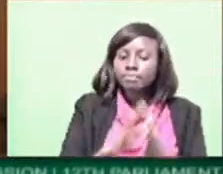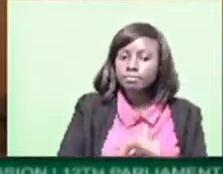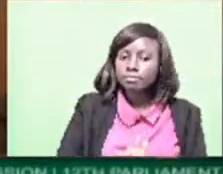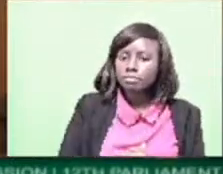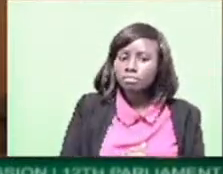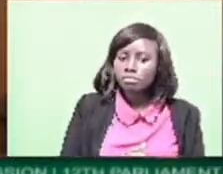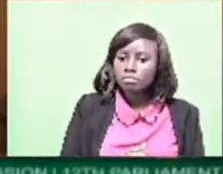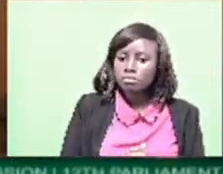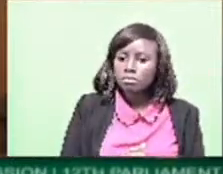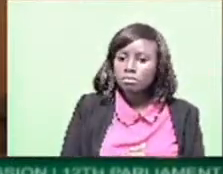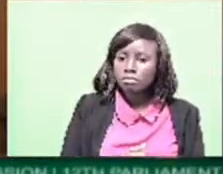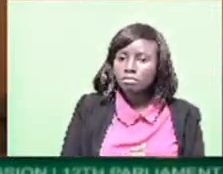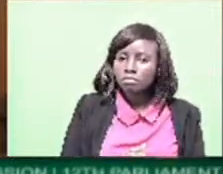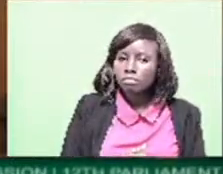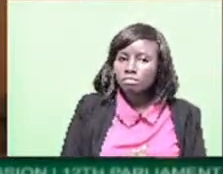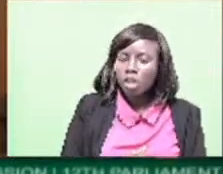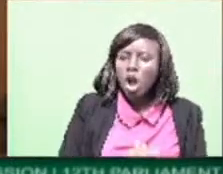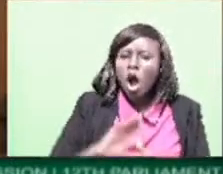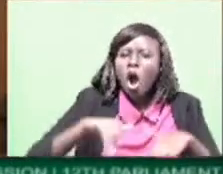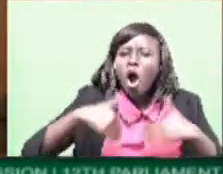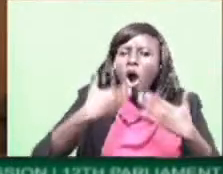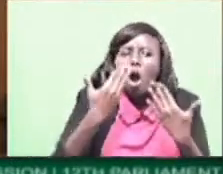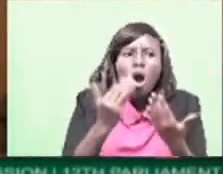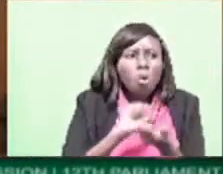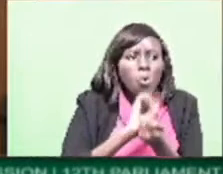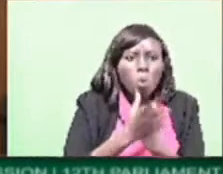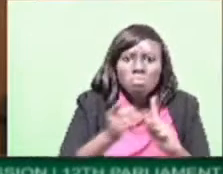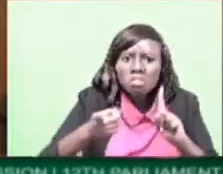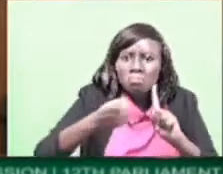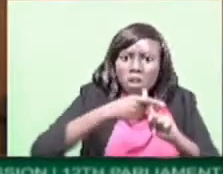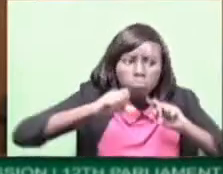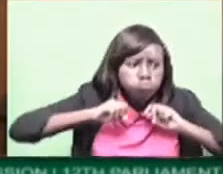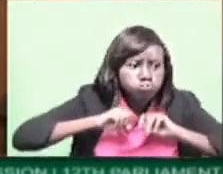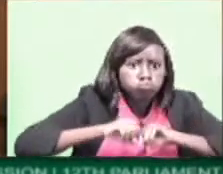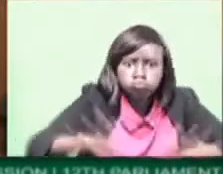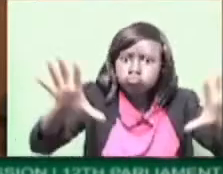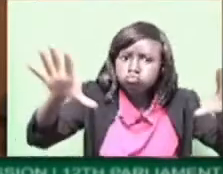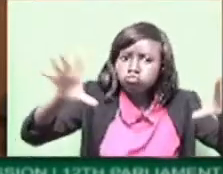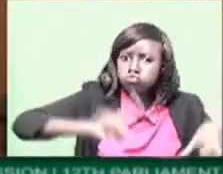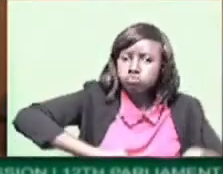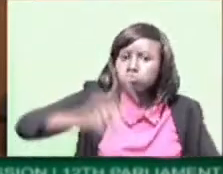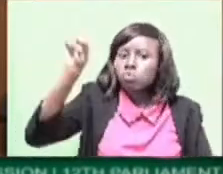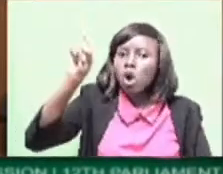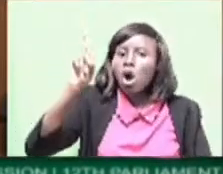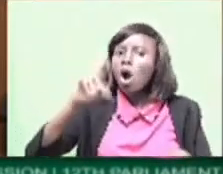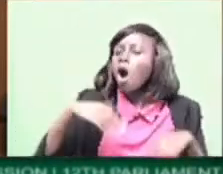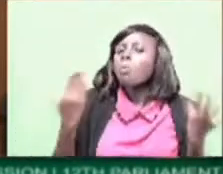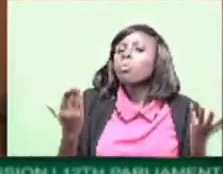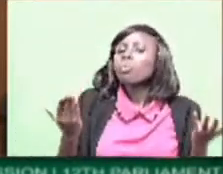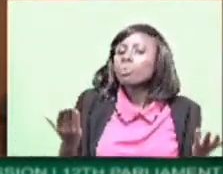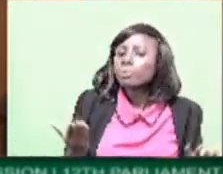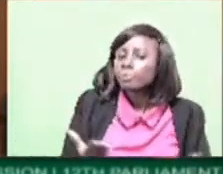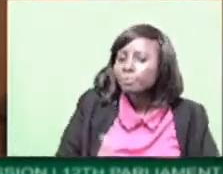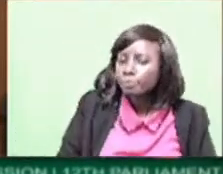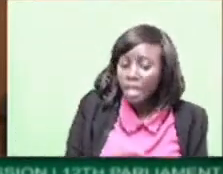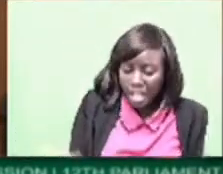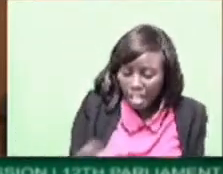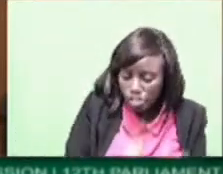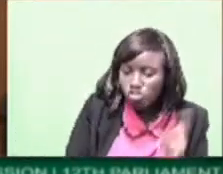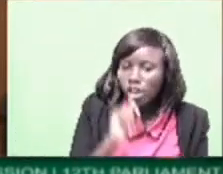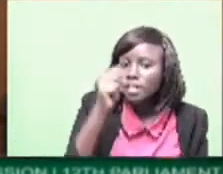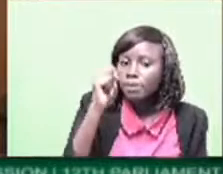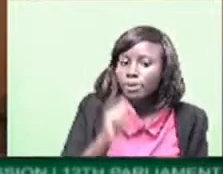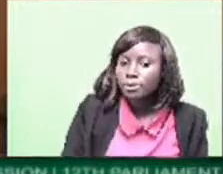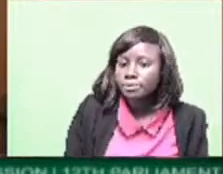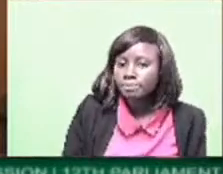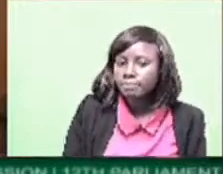here? It is a bit fascinating and somewhat disturbing at times, Madam Speaker,